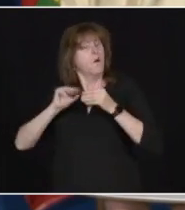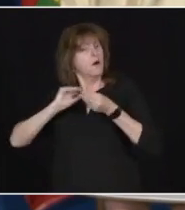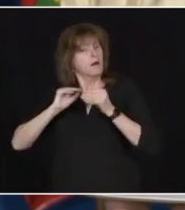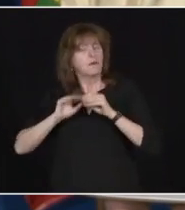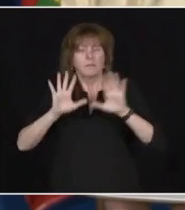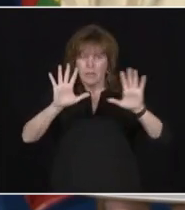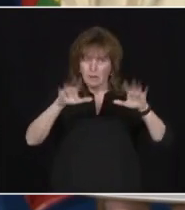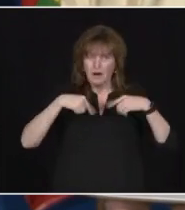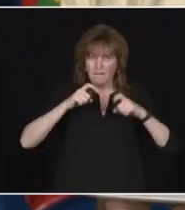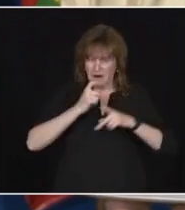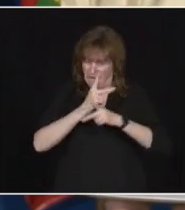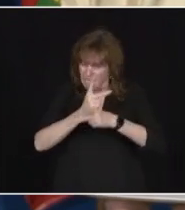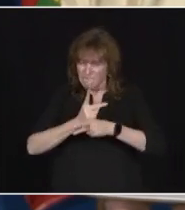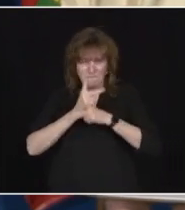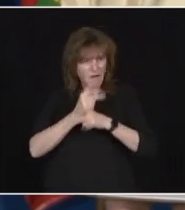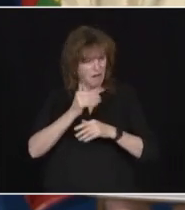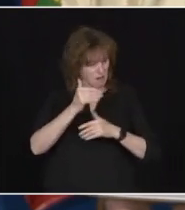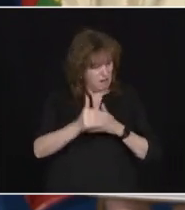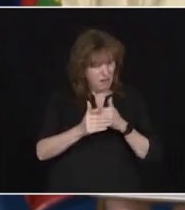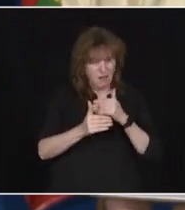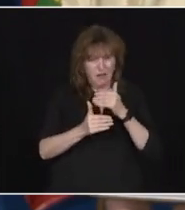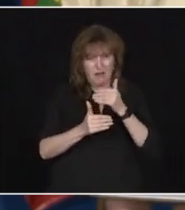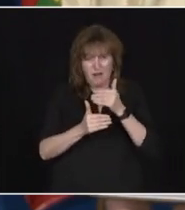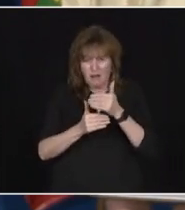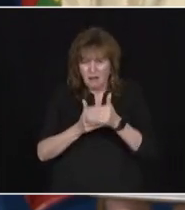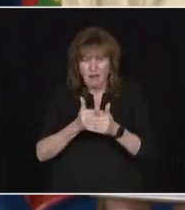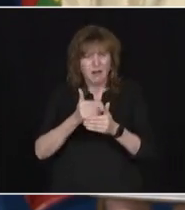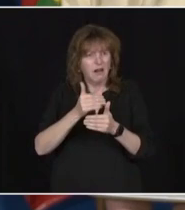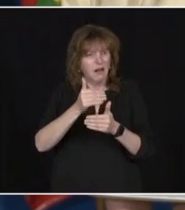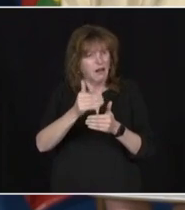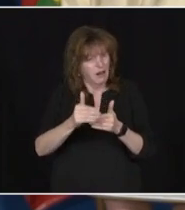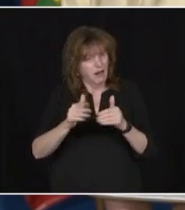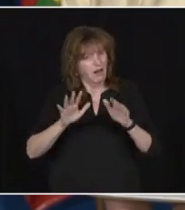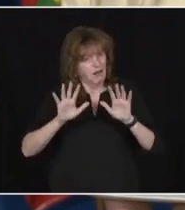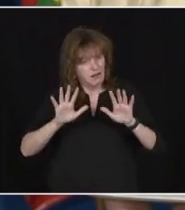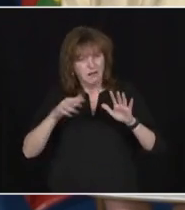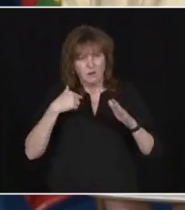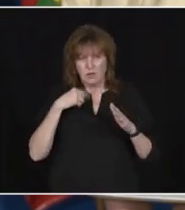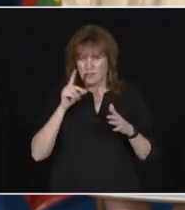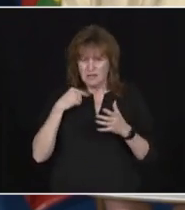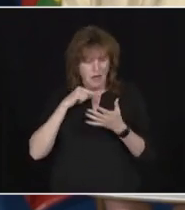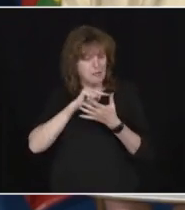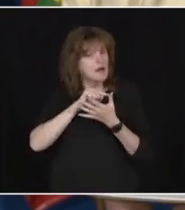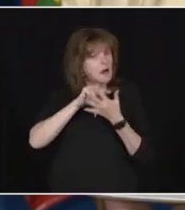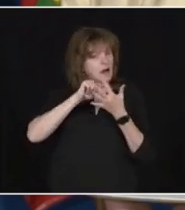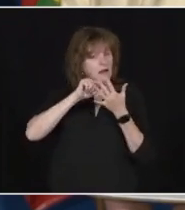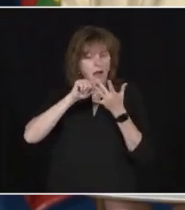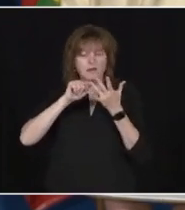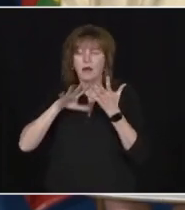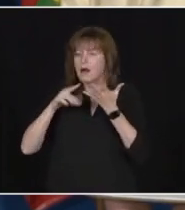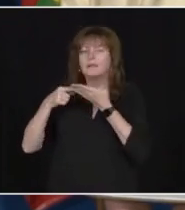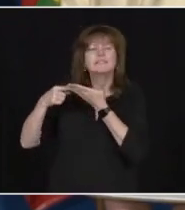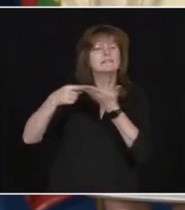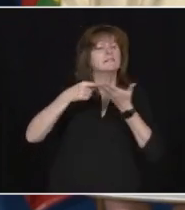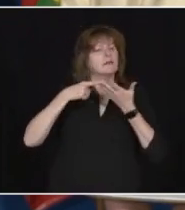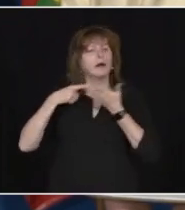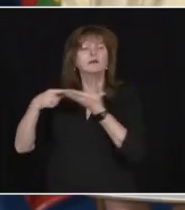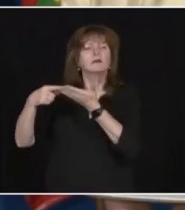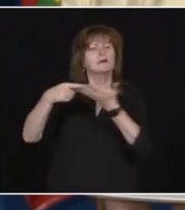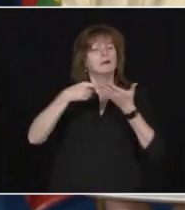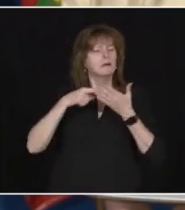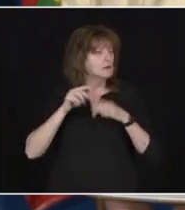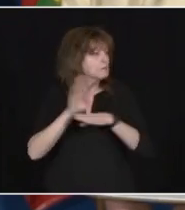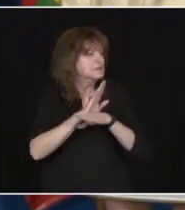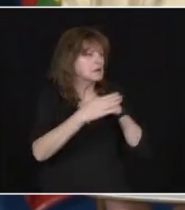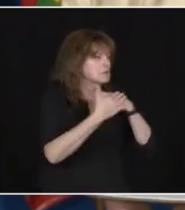opening up. And we vetted this list upside down, sideways. We went to the stakeholders, spoke to them as